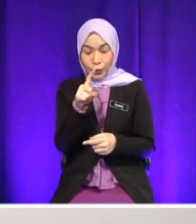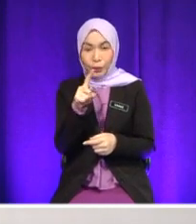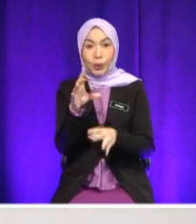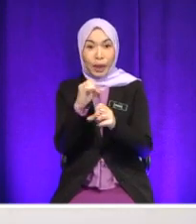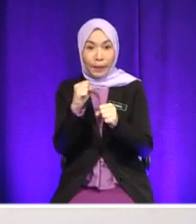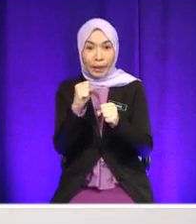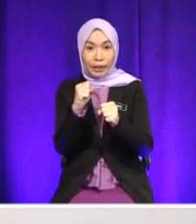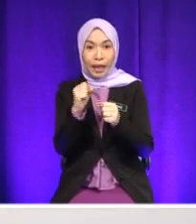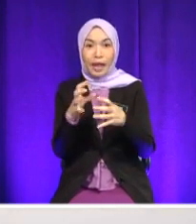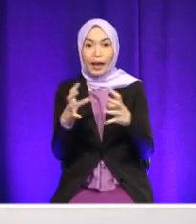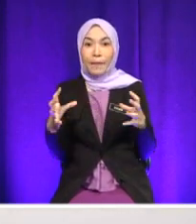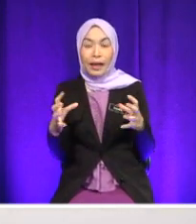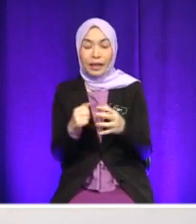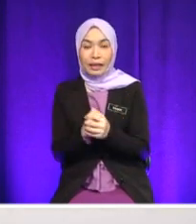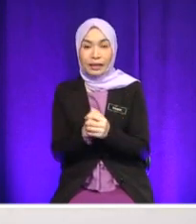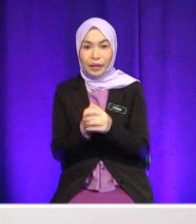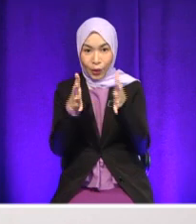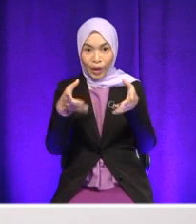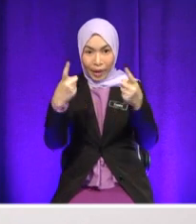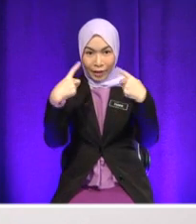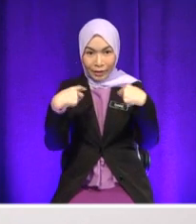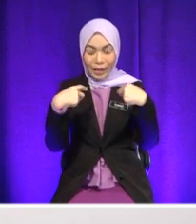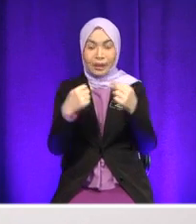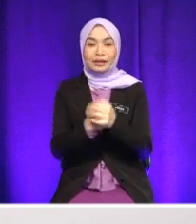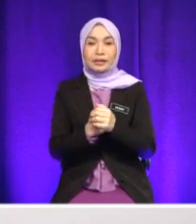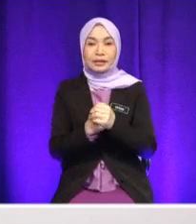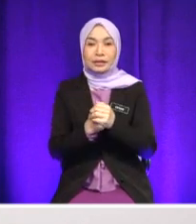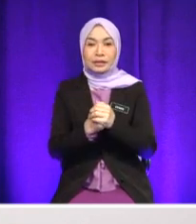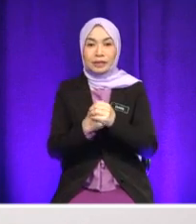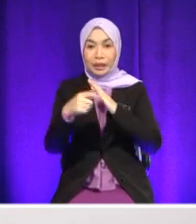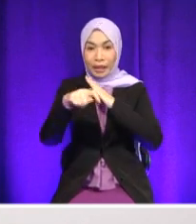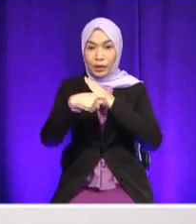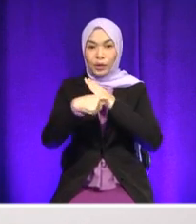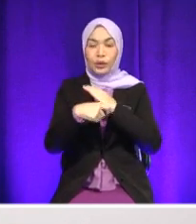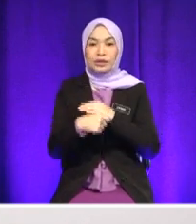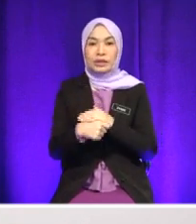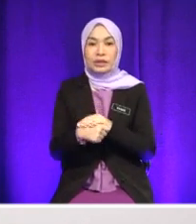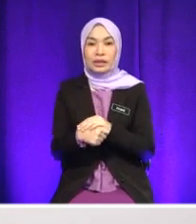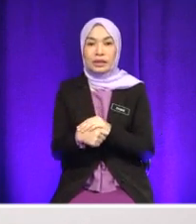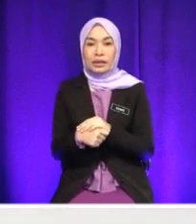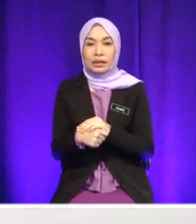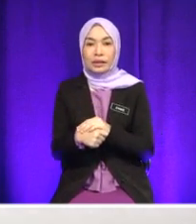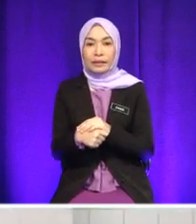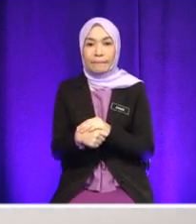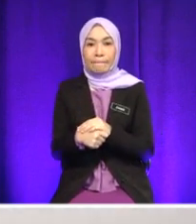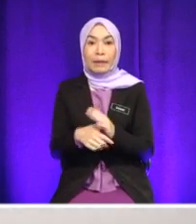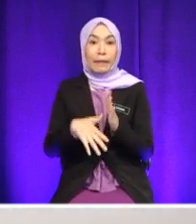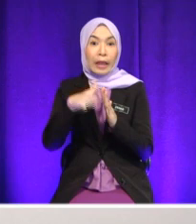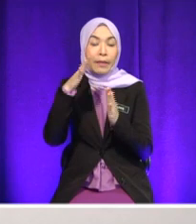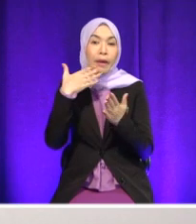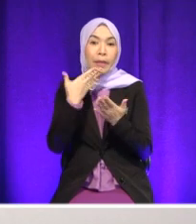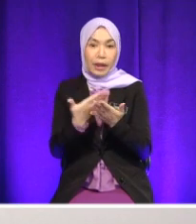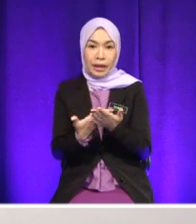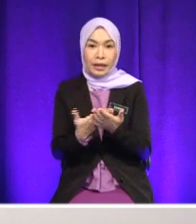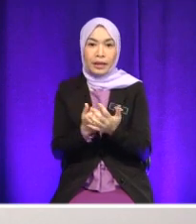shop. Although technology has been improved, people still believe that the traditional ways are more secure as the information